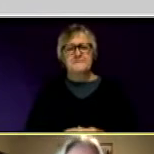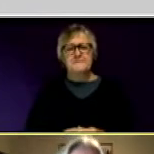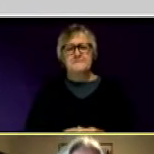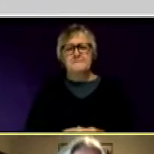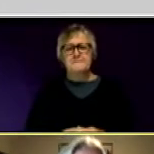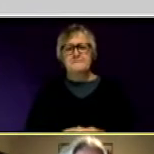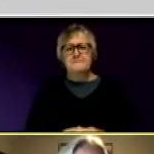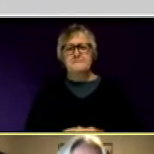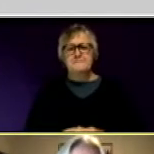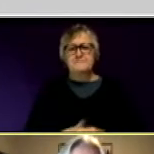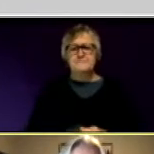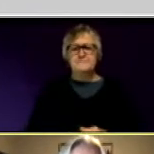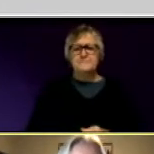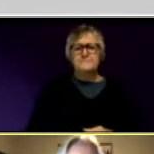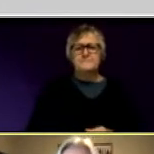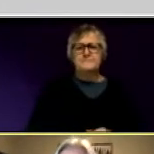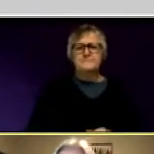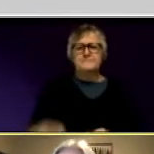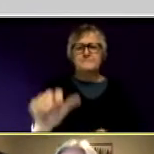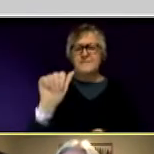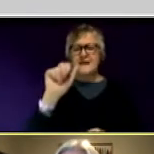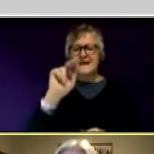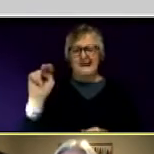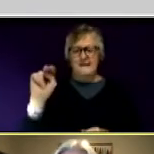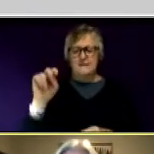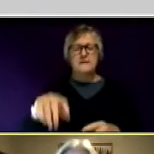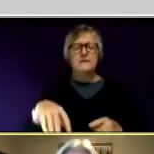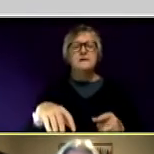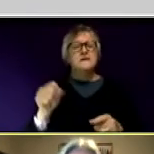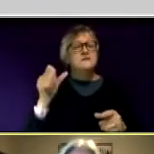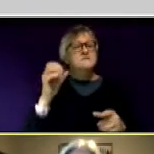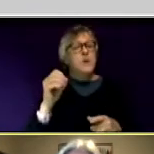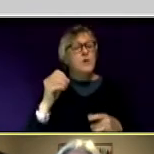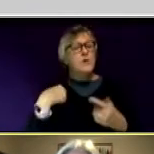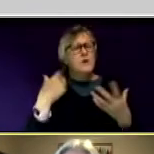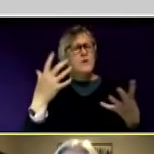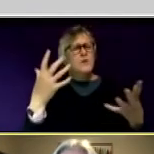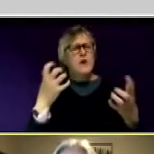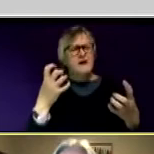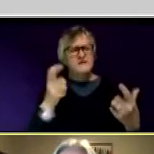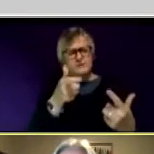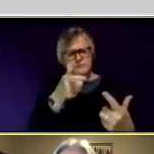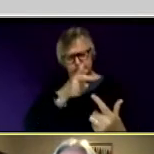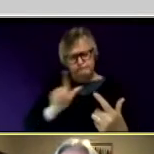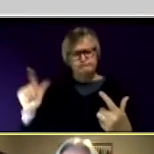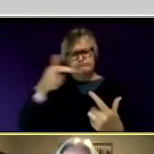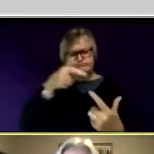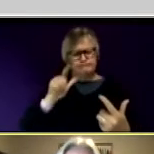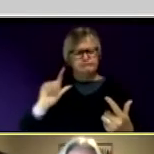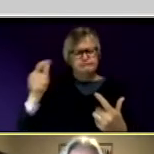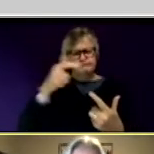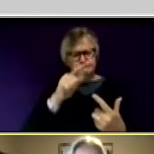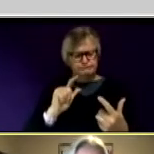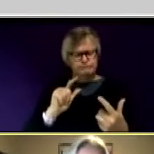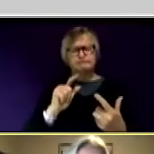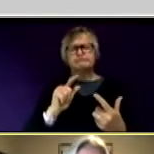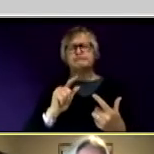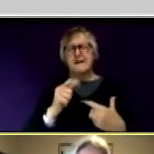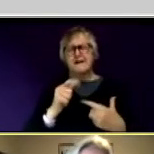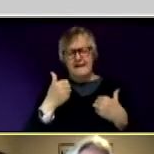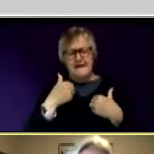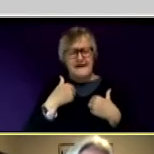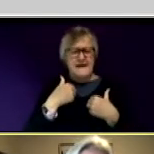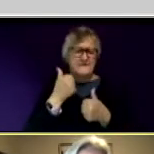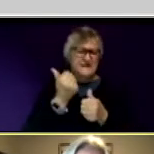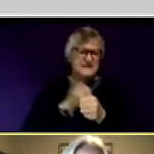So we wanted to go around and have the subcommittees just give a brief overview of where they are and